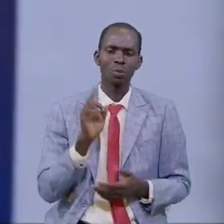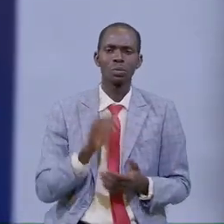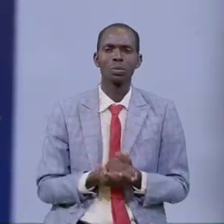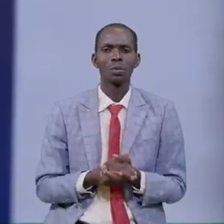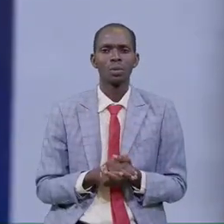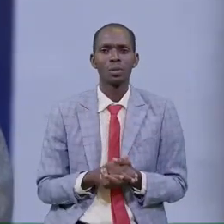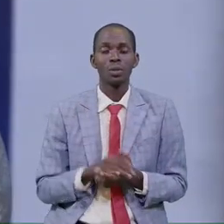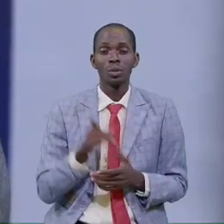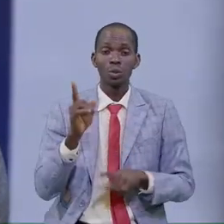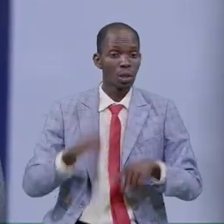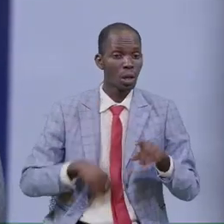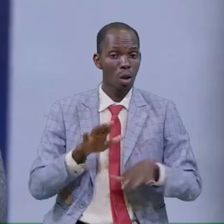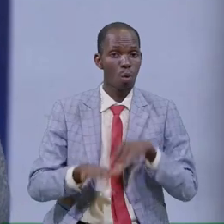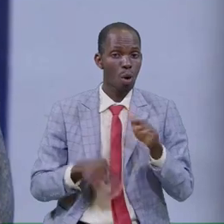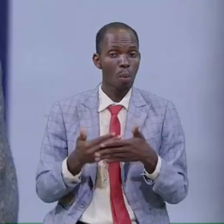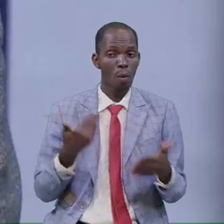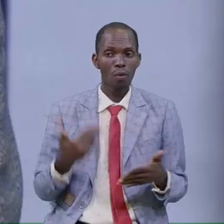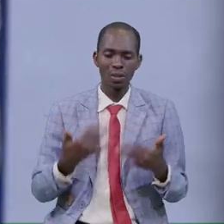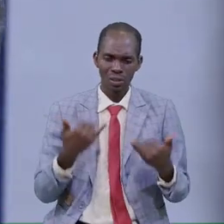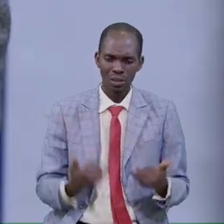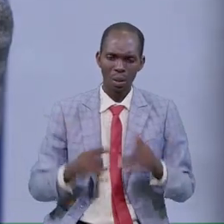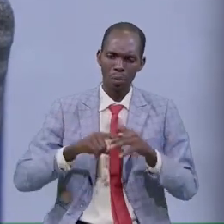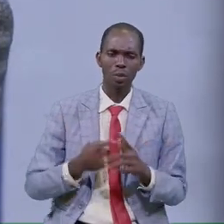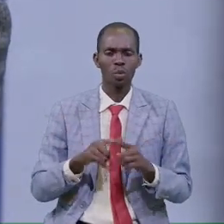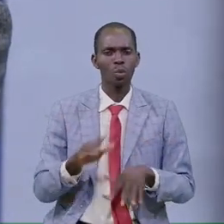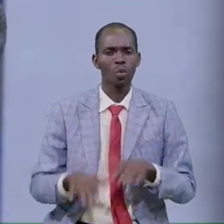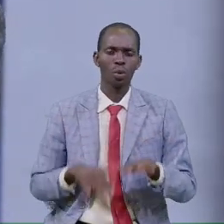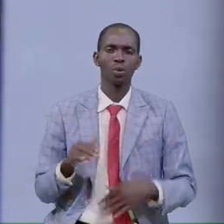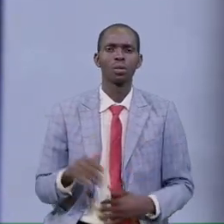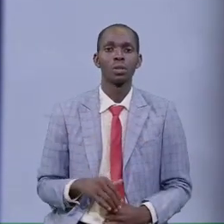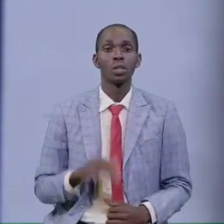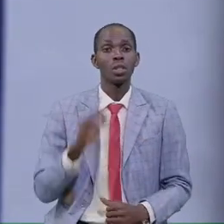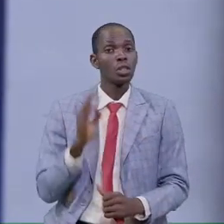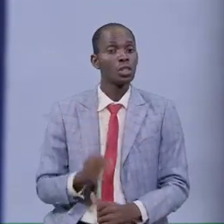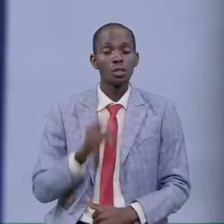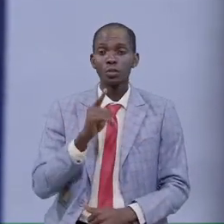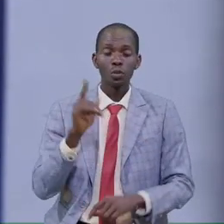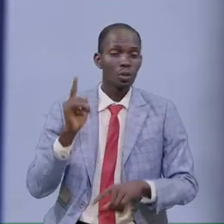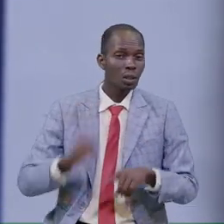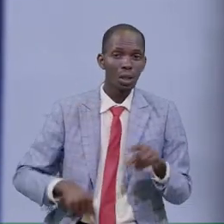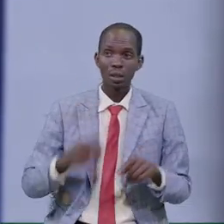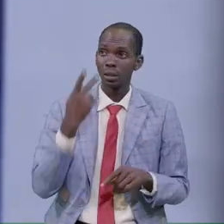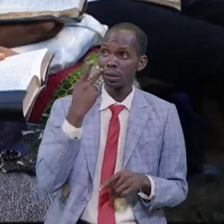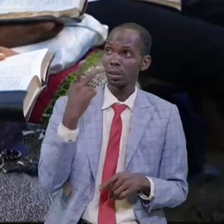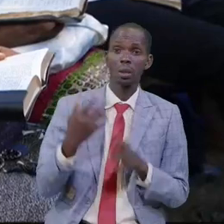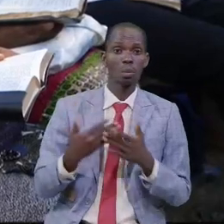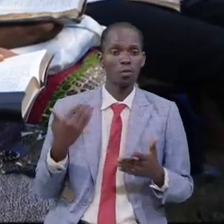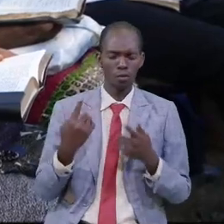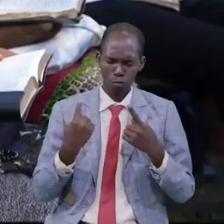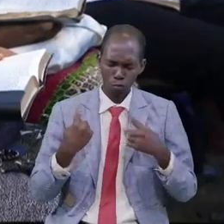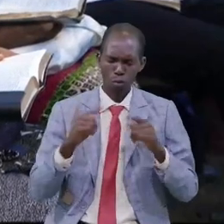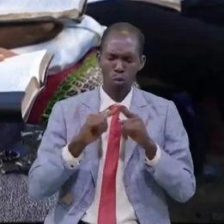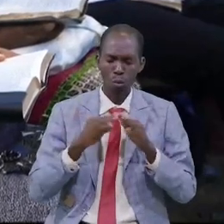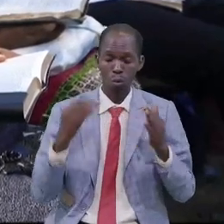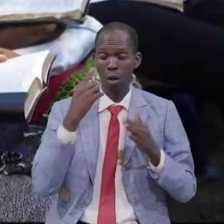before, you walk. Si vous pouvez pas marcher, if you could not see before, you look and you see. Vous ne pouviez